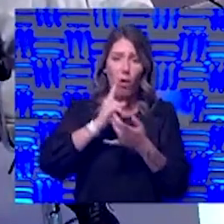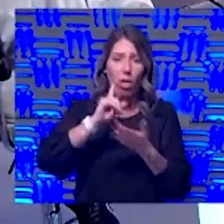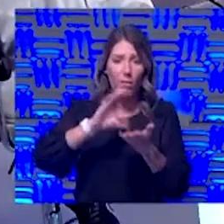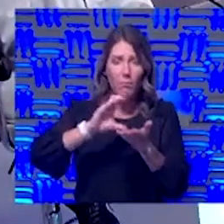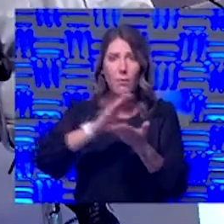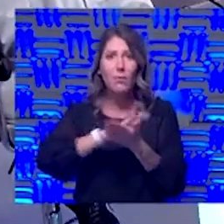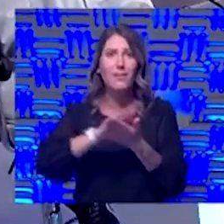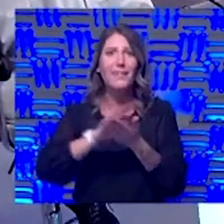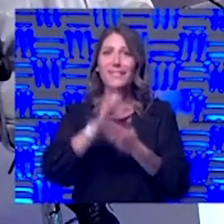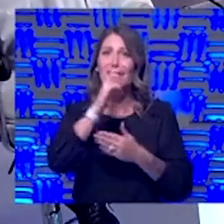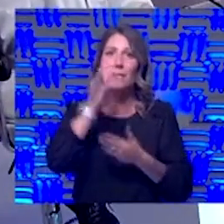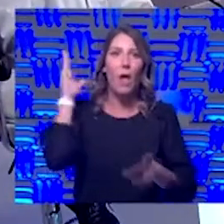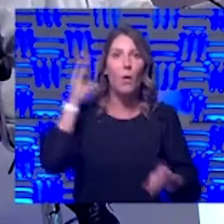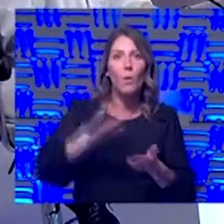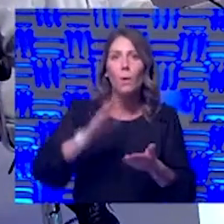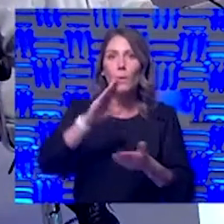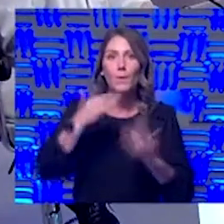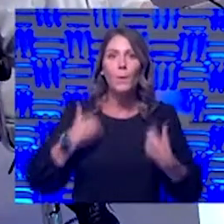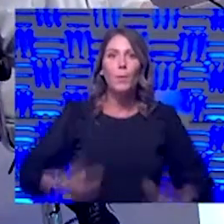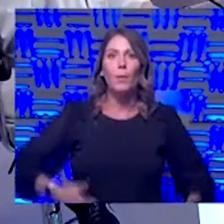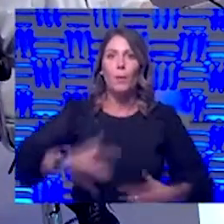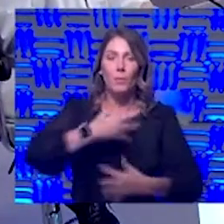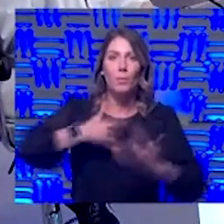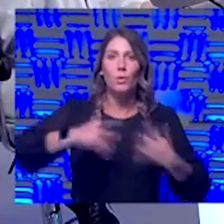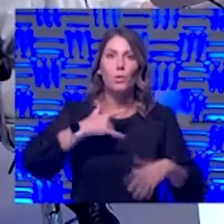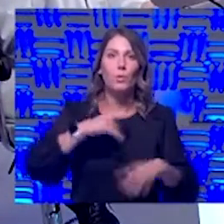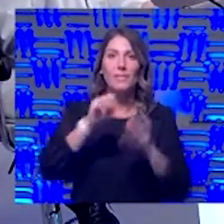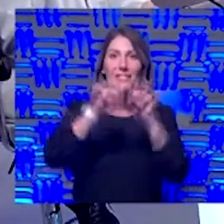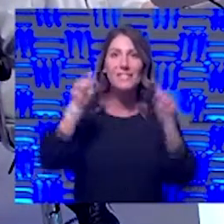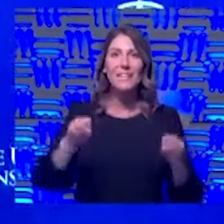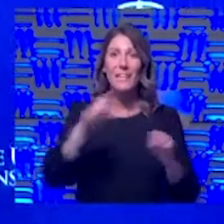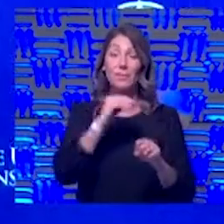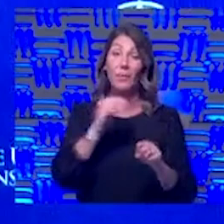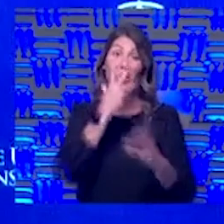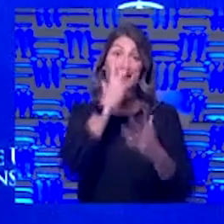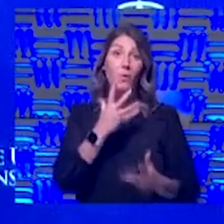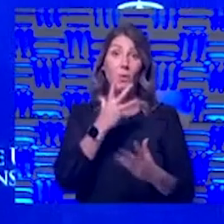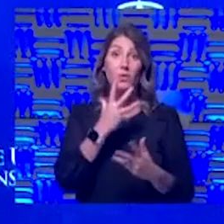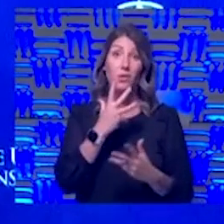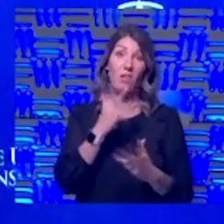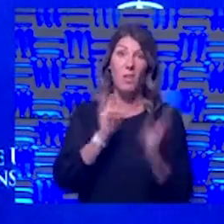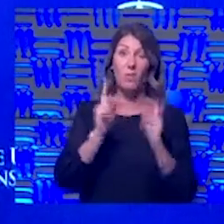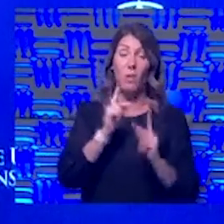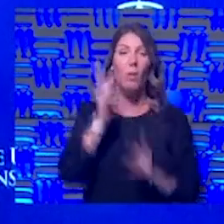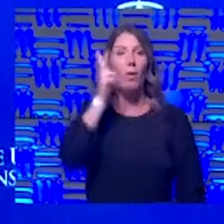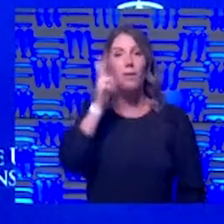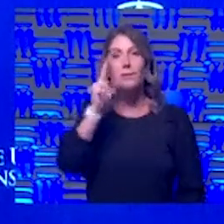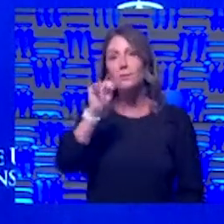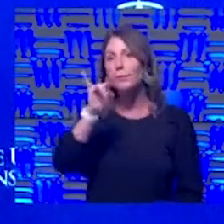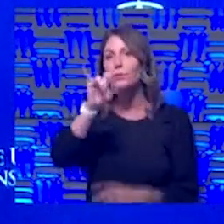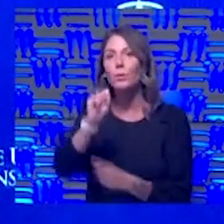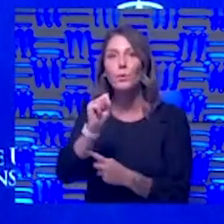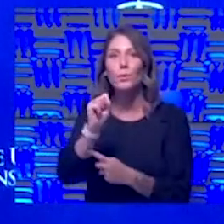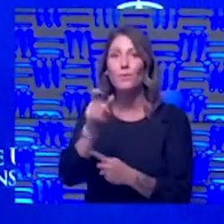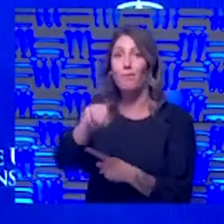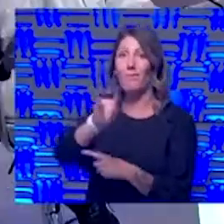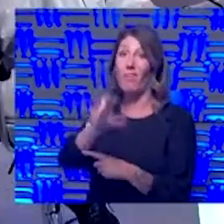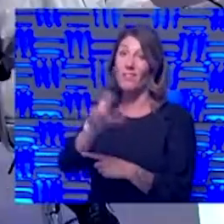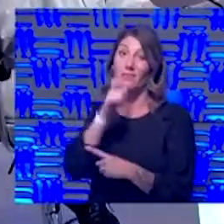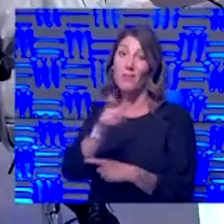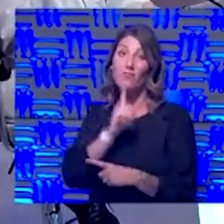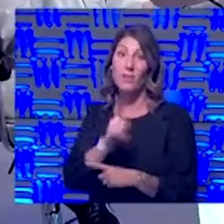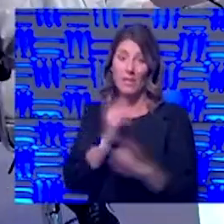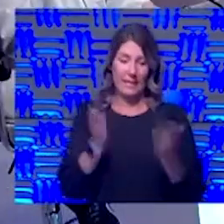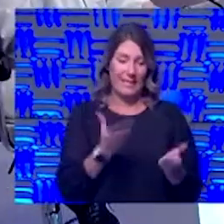think, unfortunately, people sometimes listen to the news that isn't real. Mm-hmm. What we're giving you right here, folks, it's just the real story. Erica lives